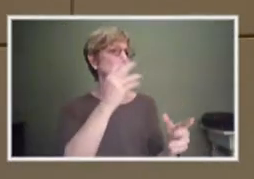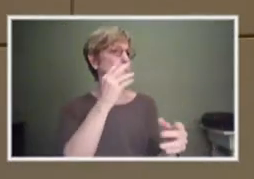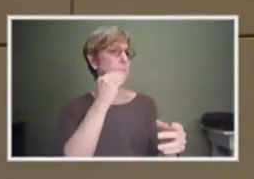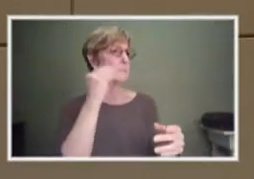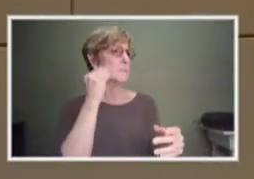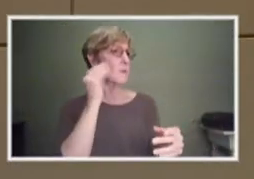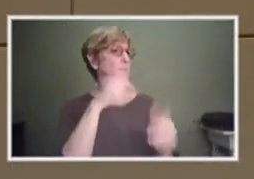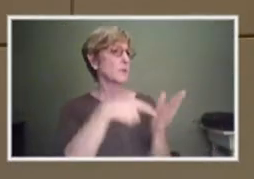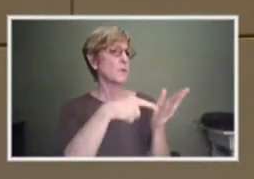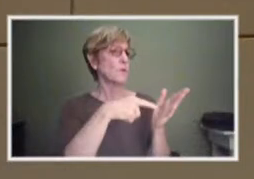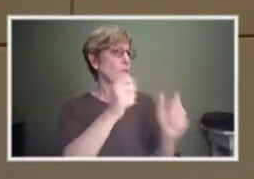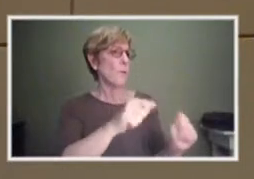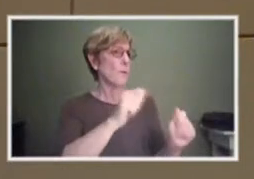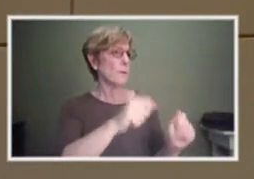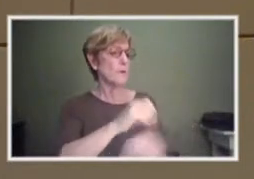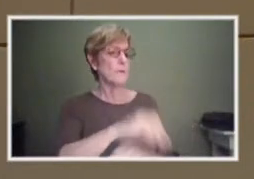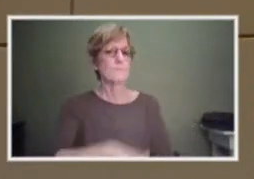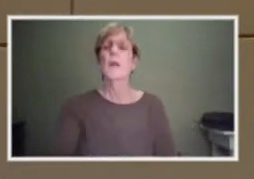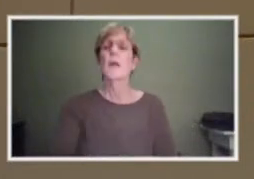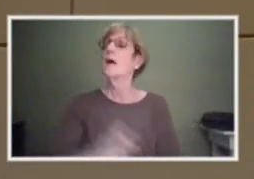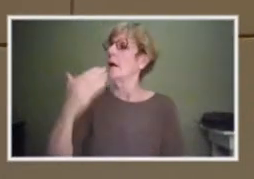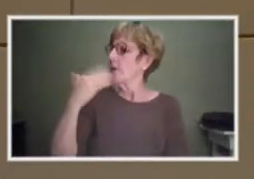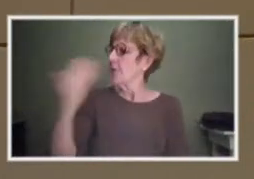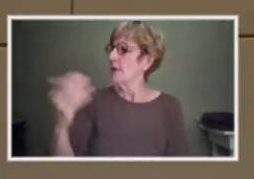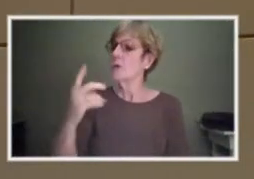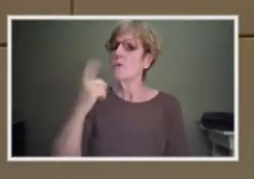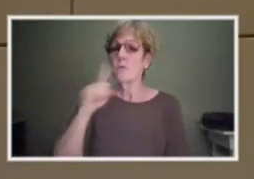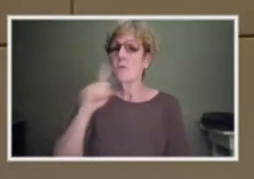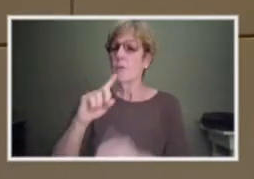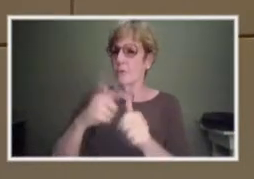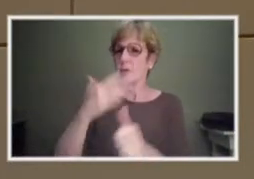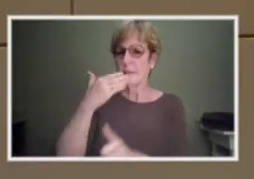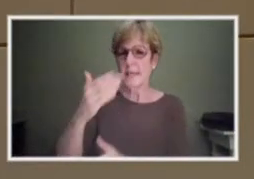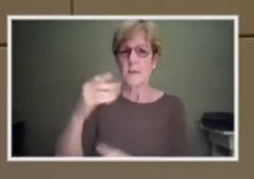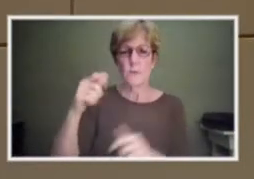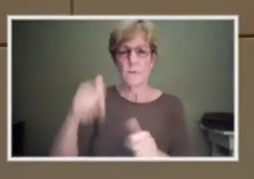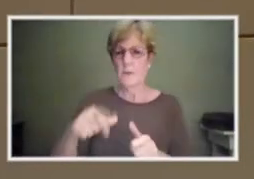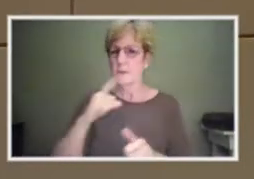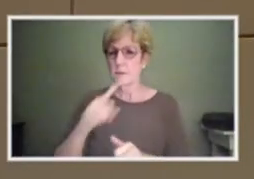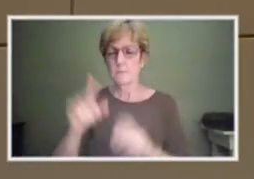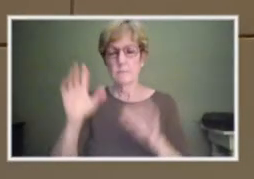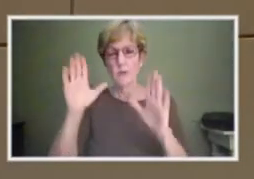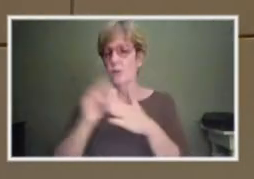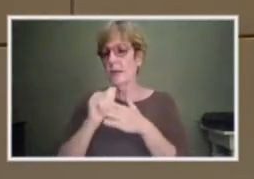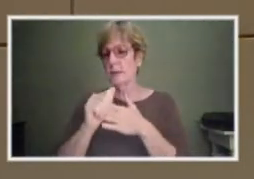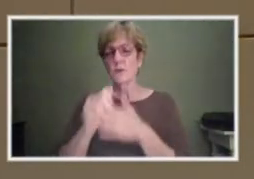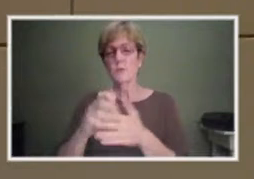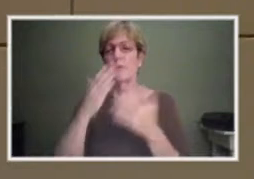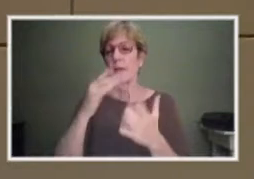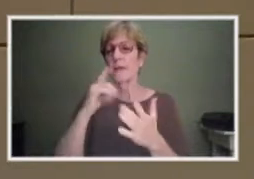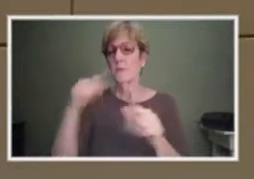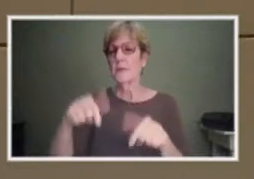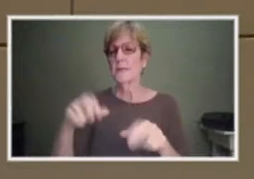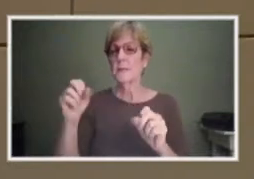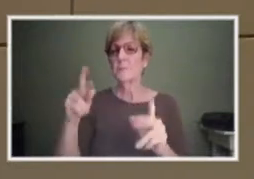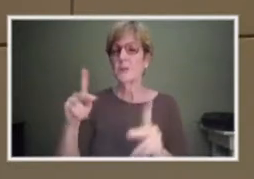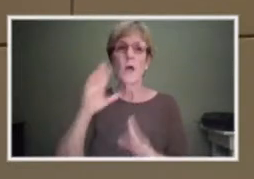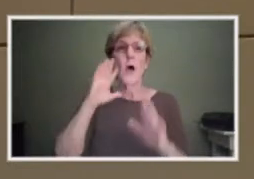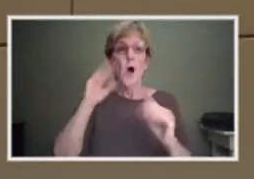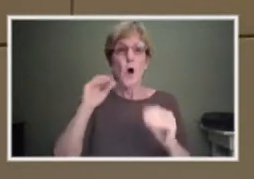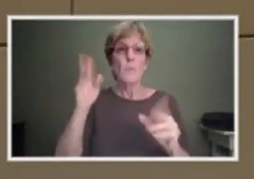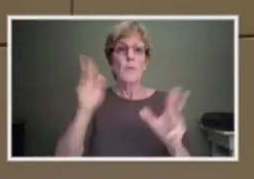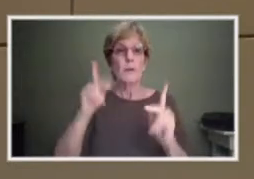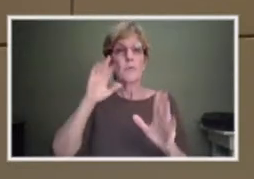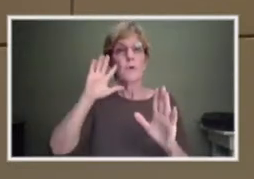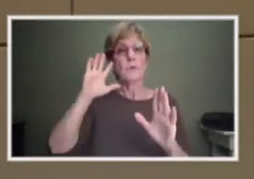Mitchell? Thank you, Madam Mayor. Sean, first of all, thank you. This is great leadership, and I appreciate the one-on-one. And I hope our citizens realize that this is